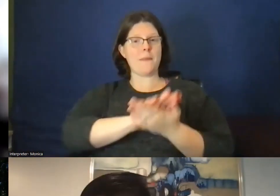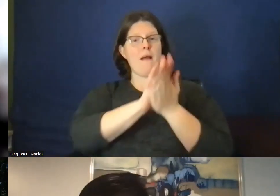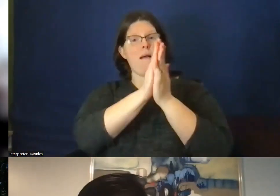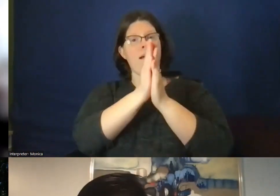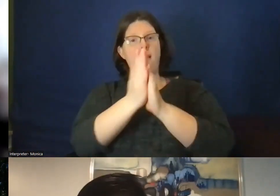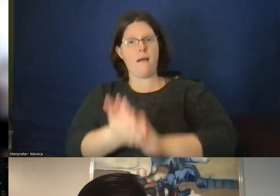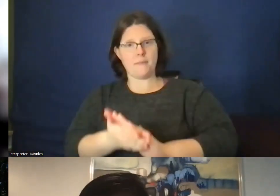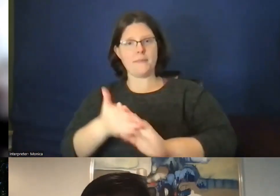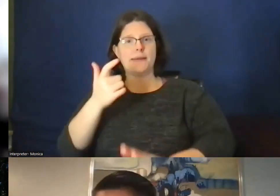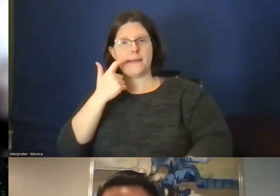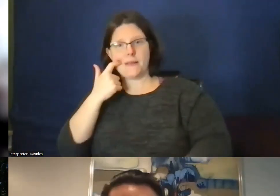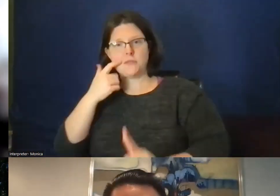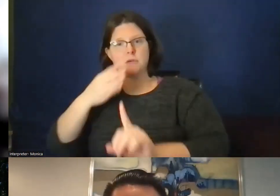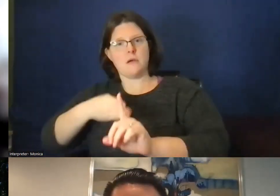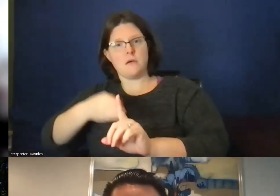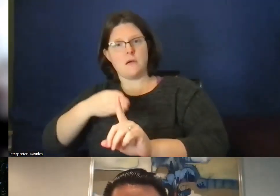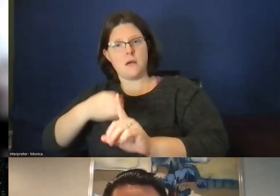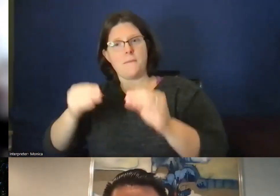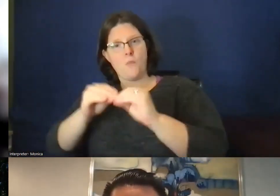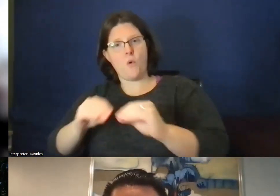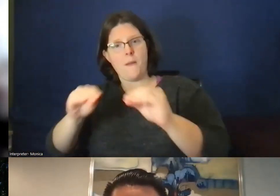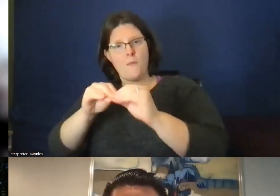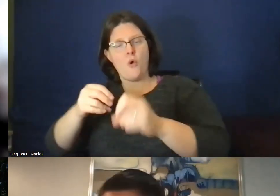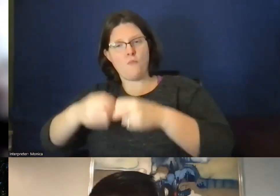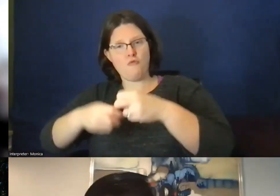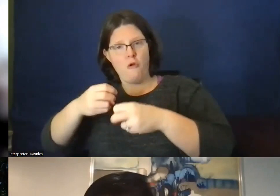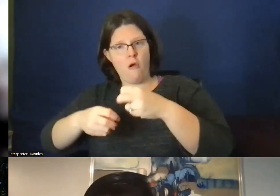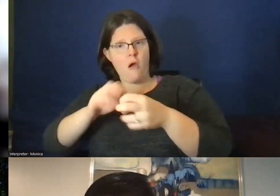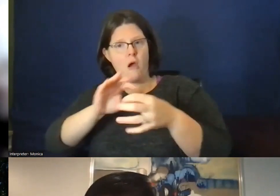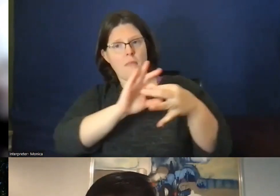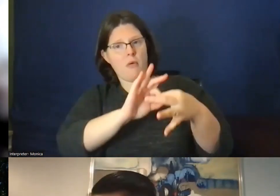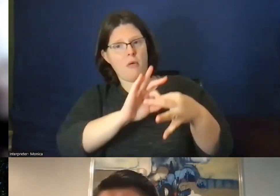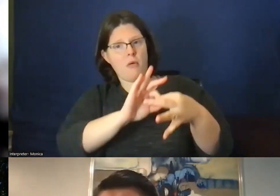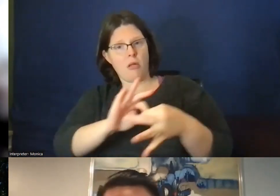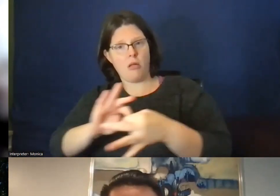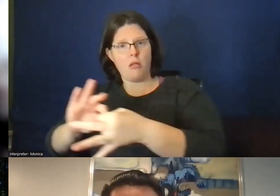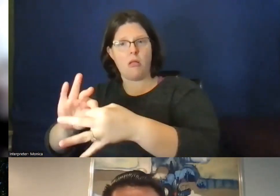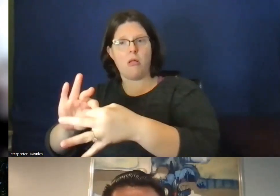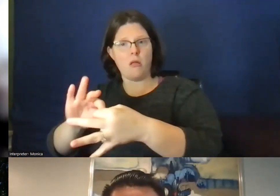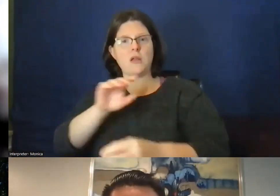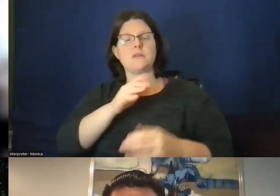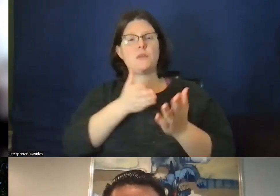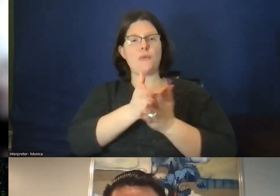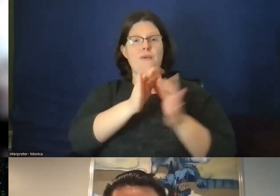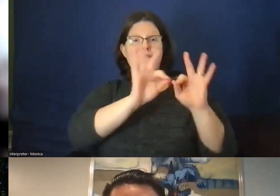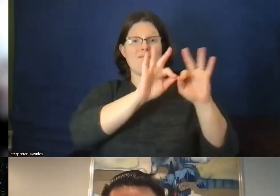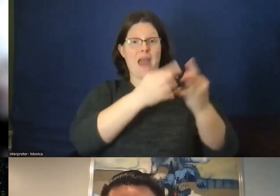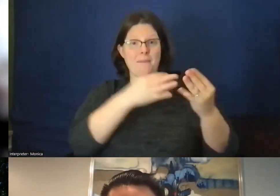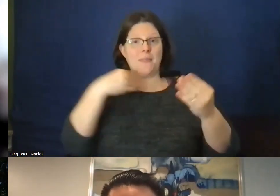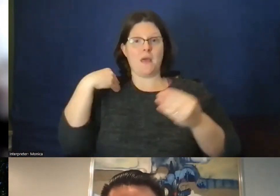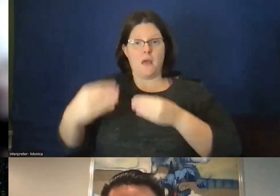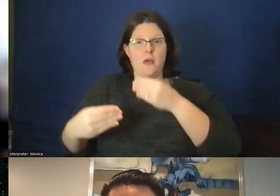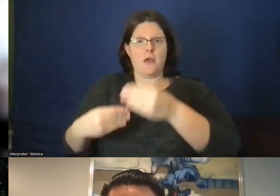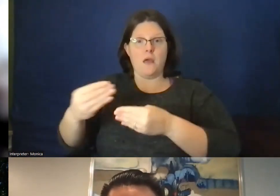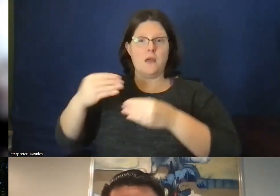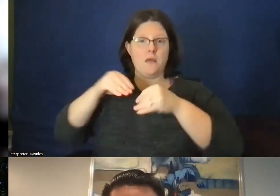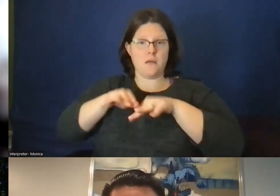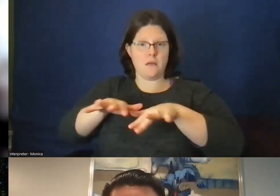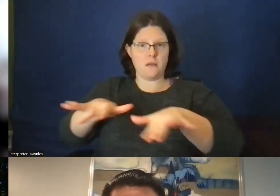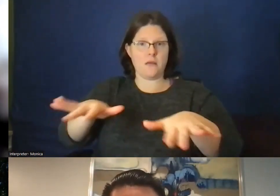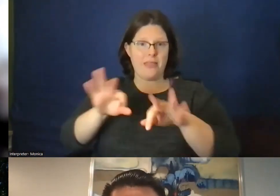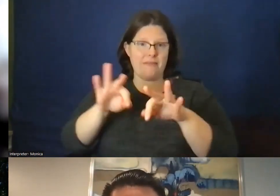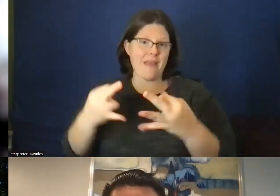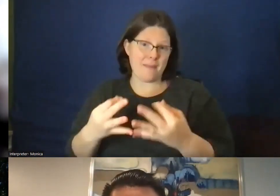now we're seeing more and more trouble. Those transgenerational effects are common.